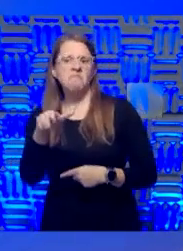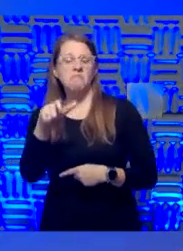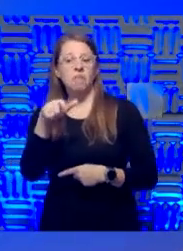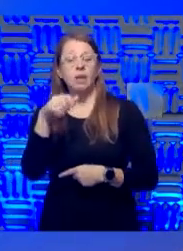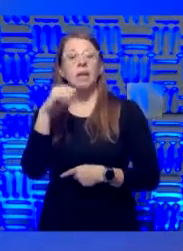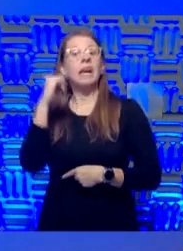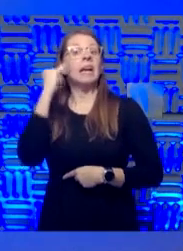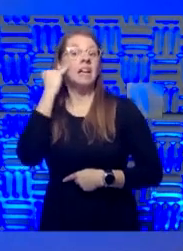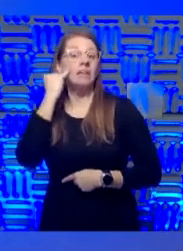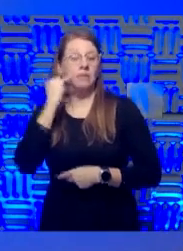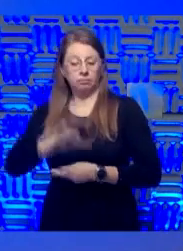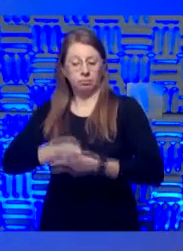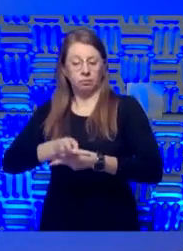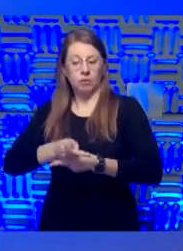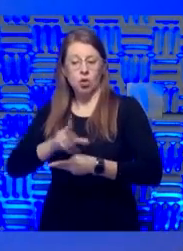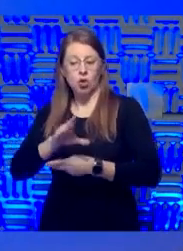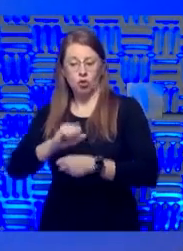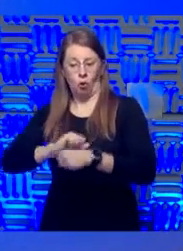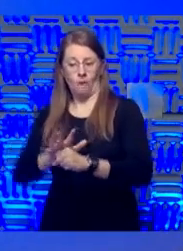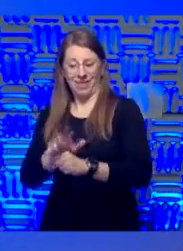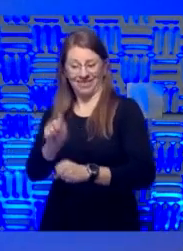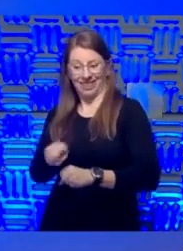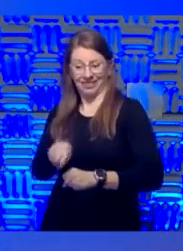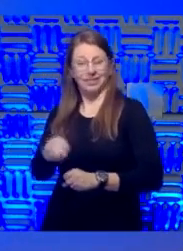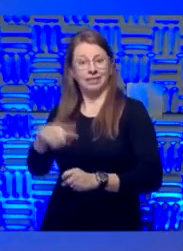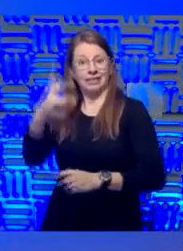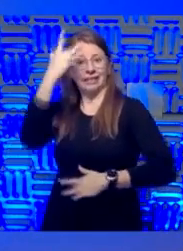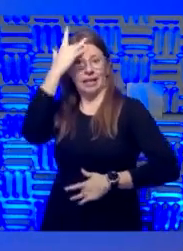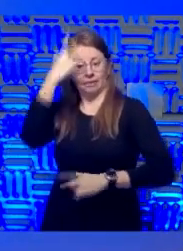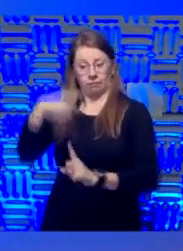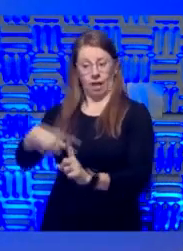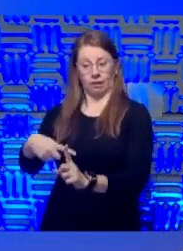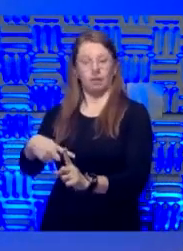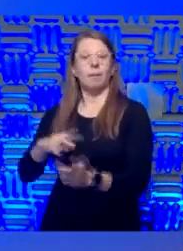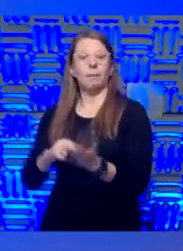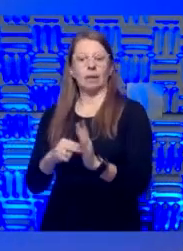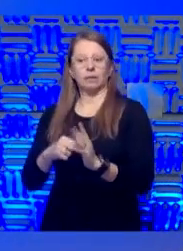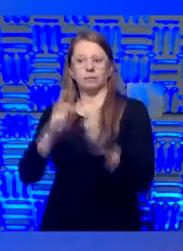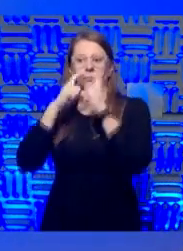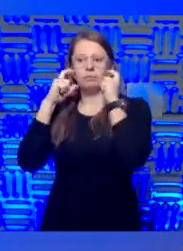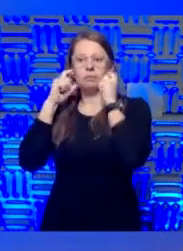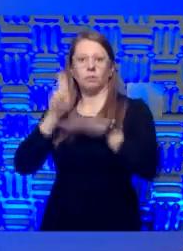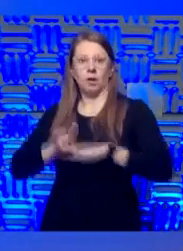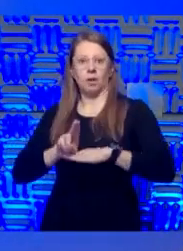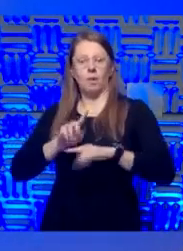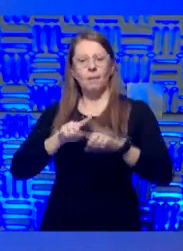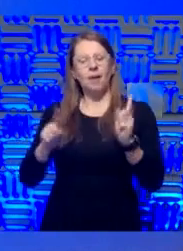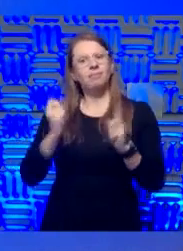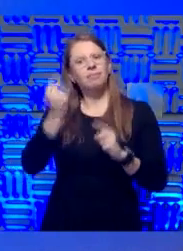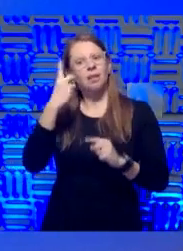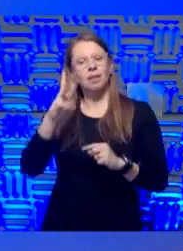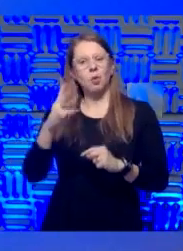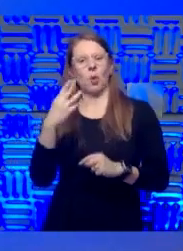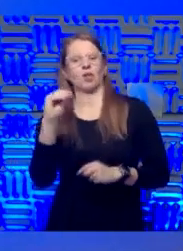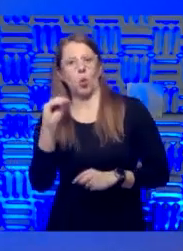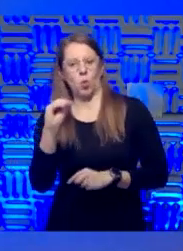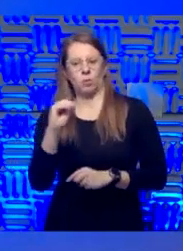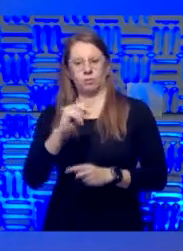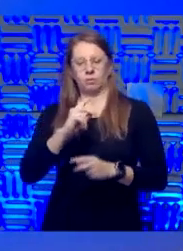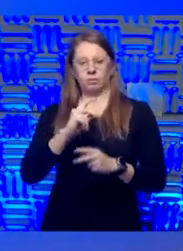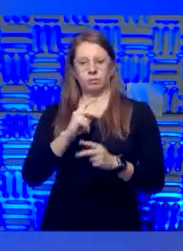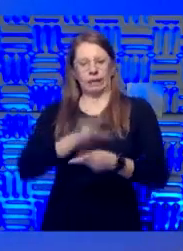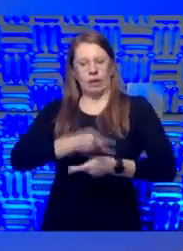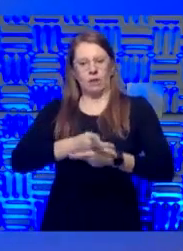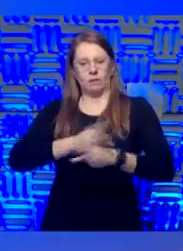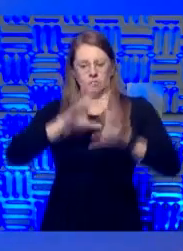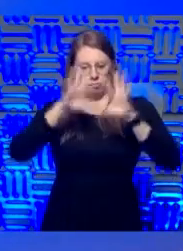unless you're caring for a COVID patient. We have to understand that the World Health Organization has to cater to the entire globe. So people in all